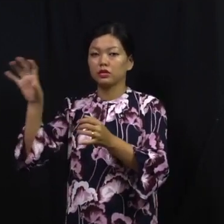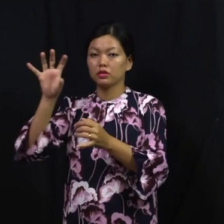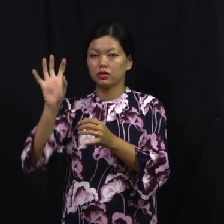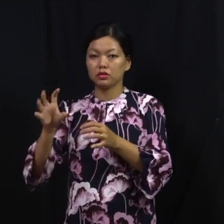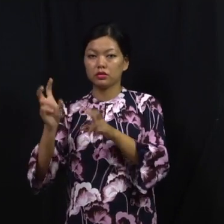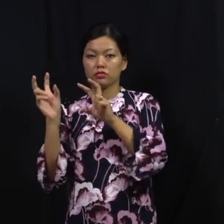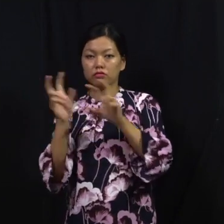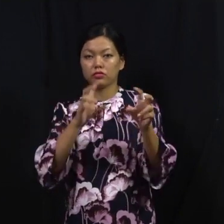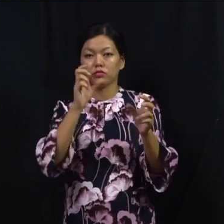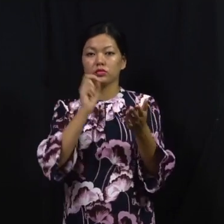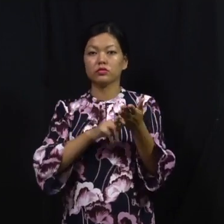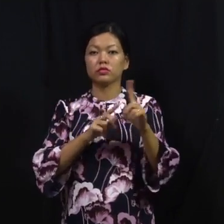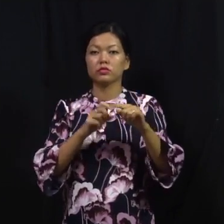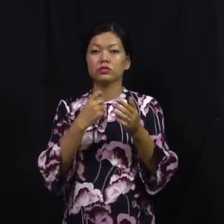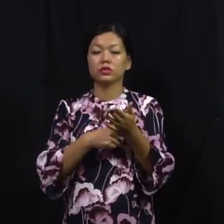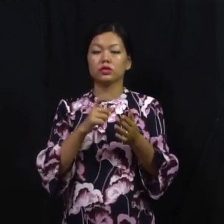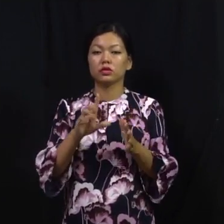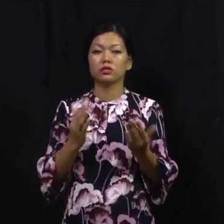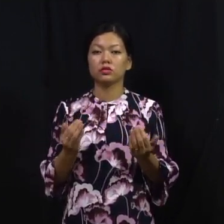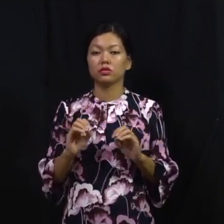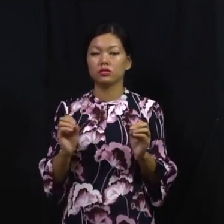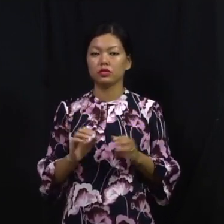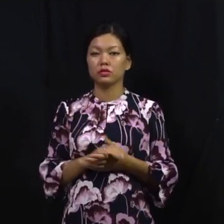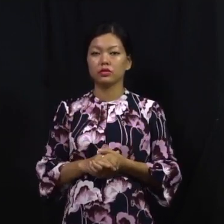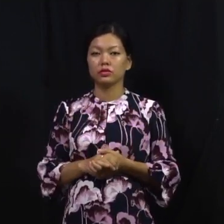sovereignty. Okay.